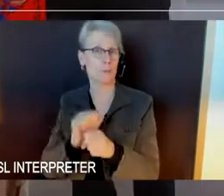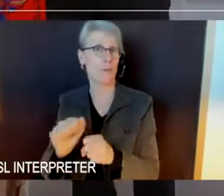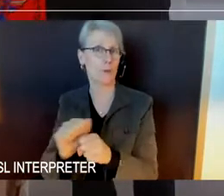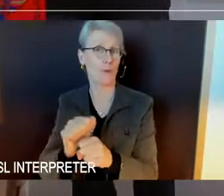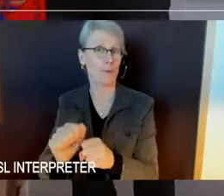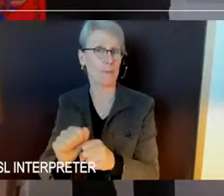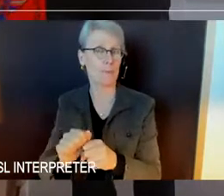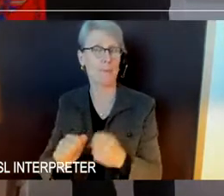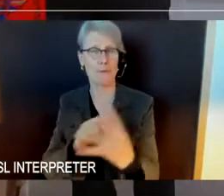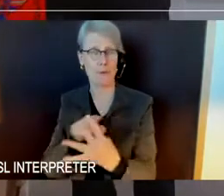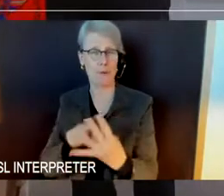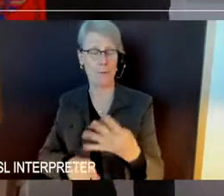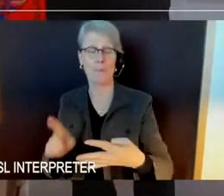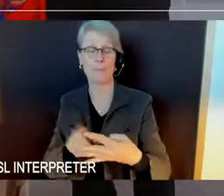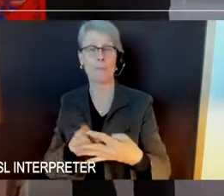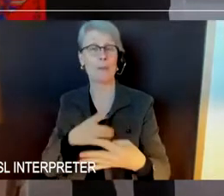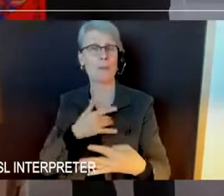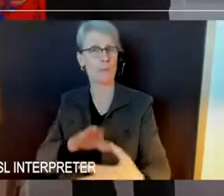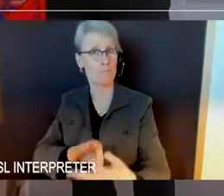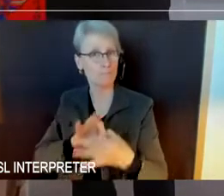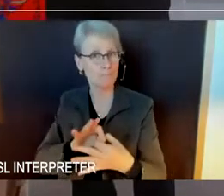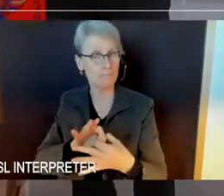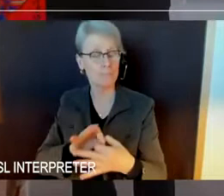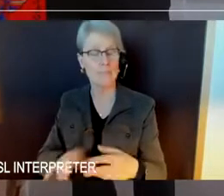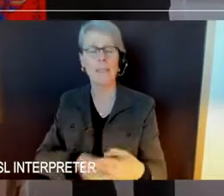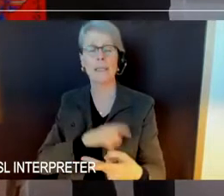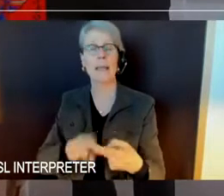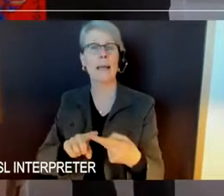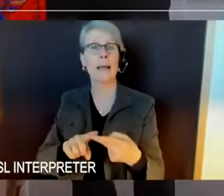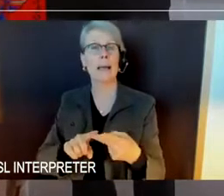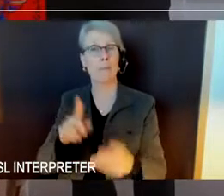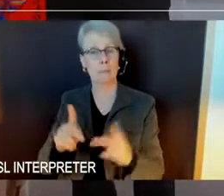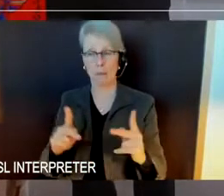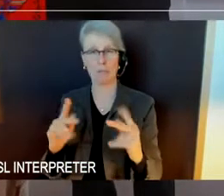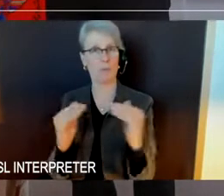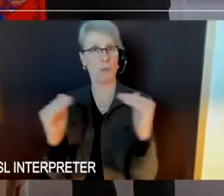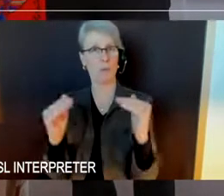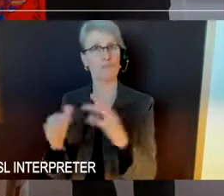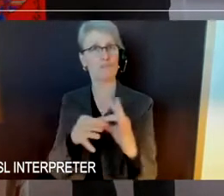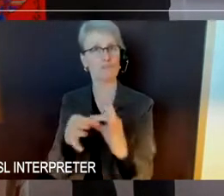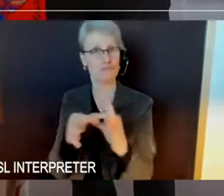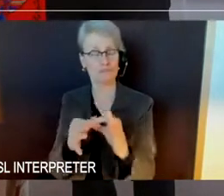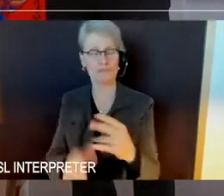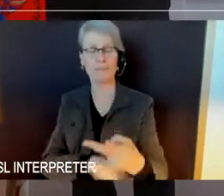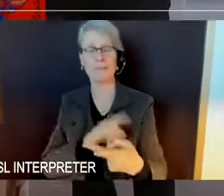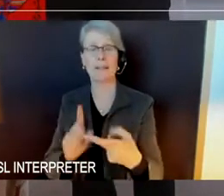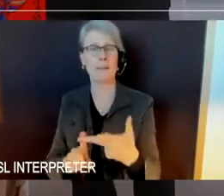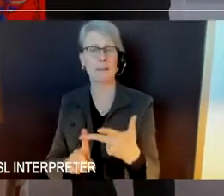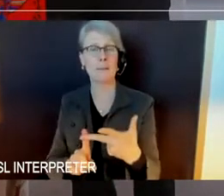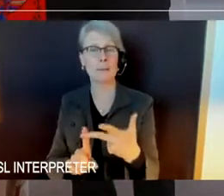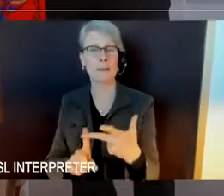of media, of a media movement. And that is a sense of belonging, peer-to-peer